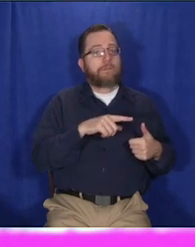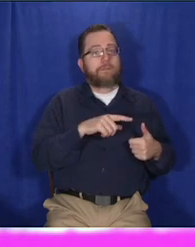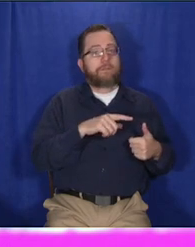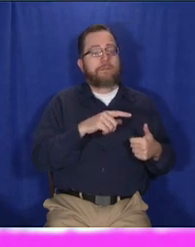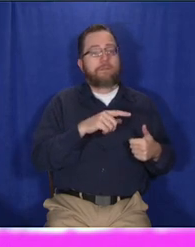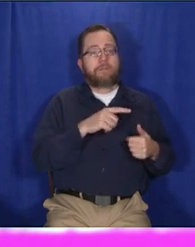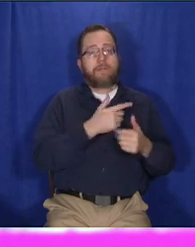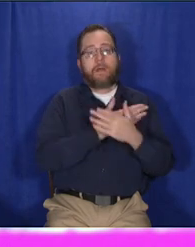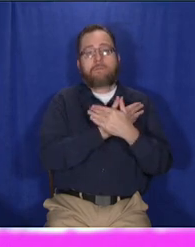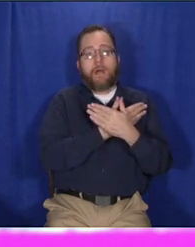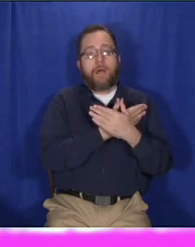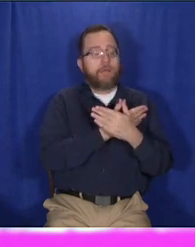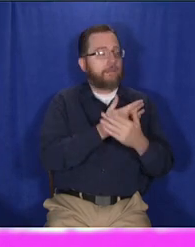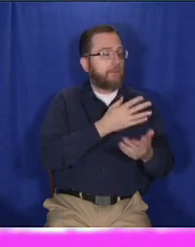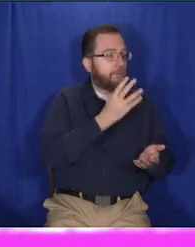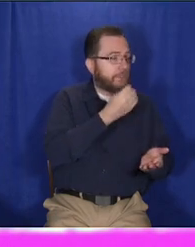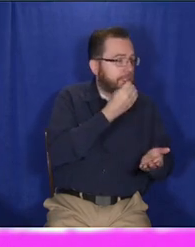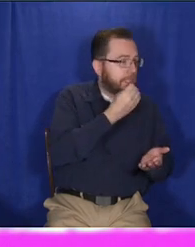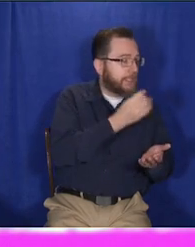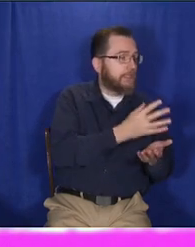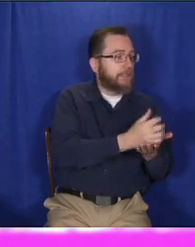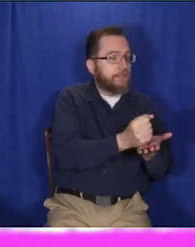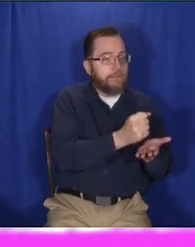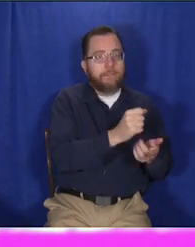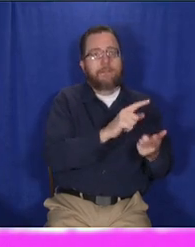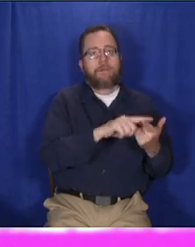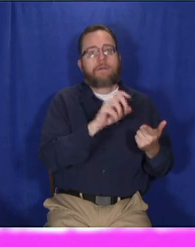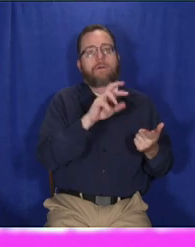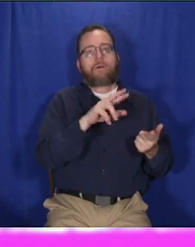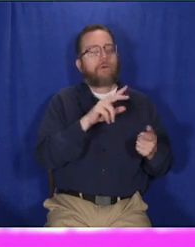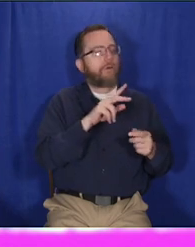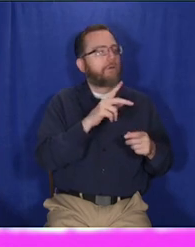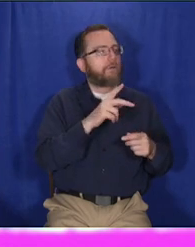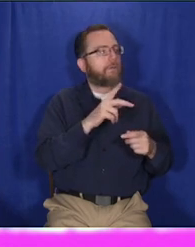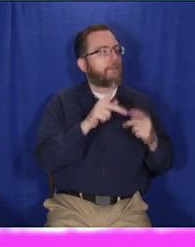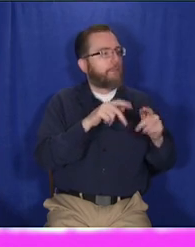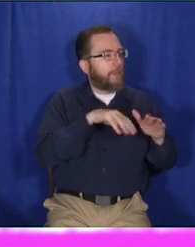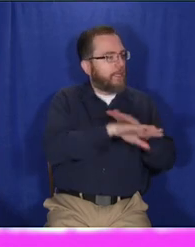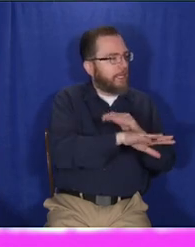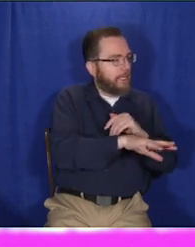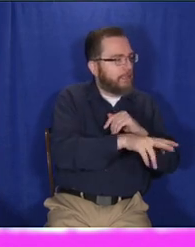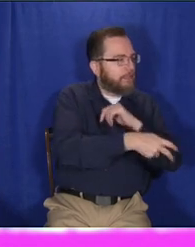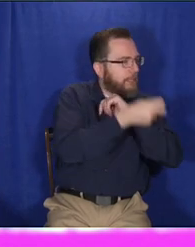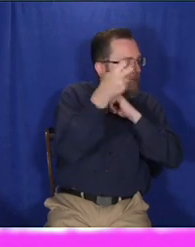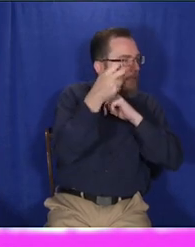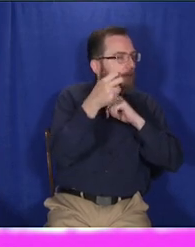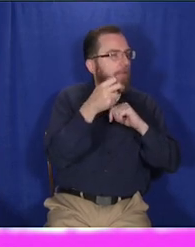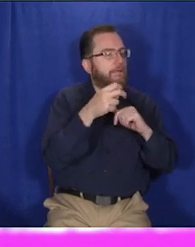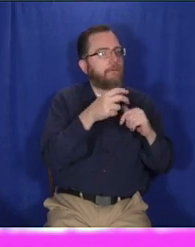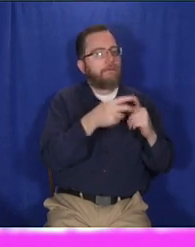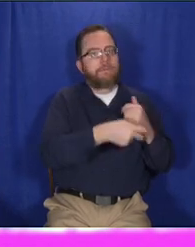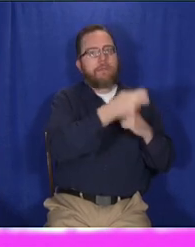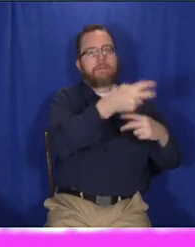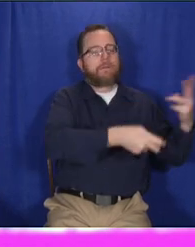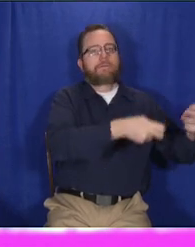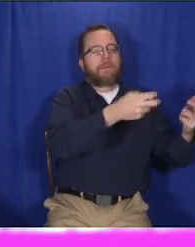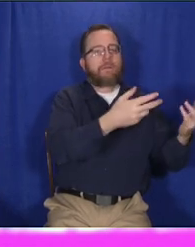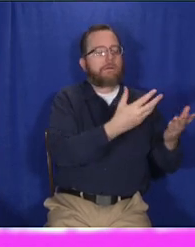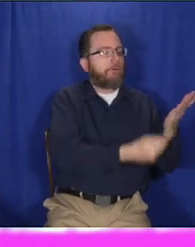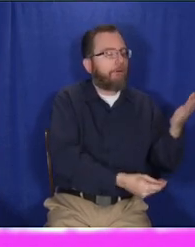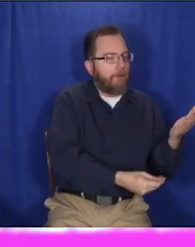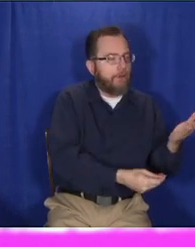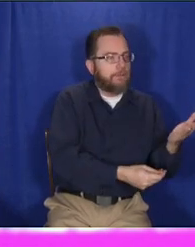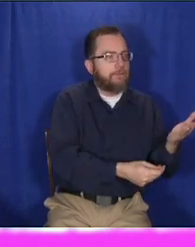up for yourselves treasures in heaven where neither moth nor rust destroys and where thieves do not break in and steal. Paul